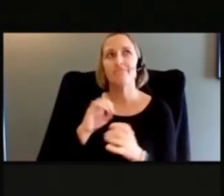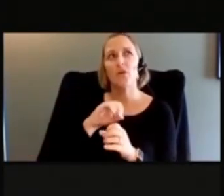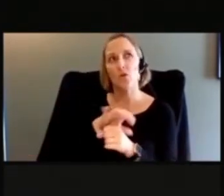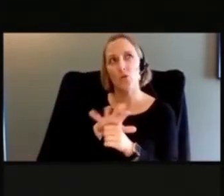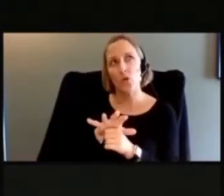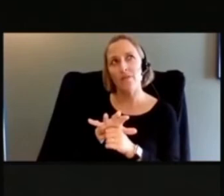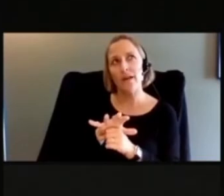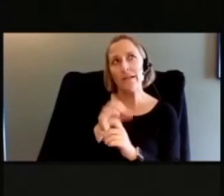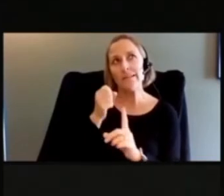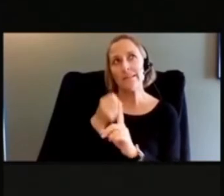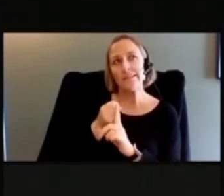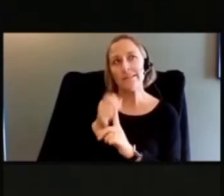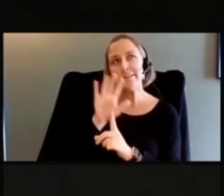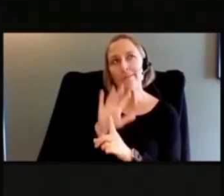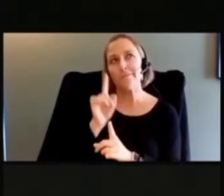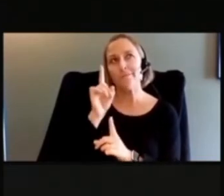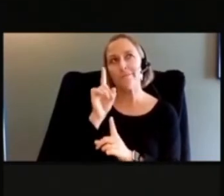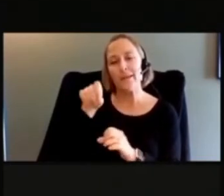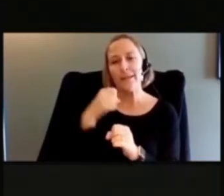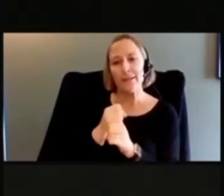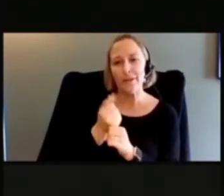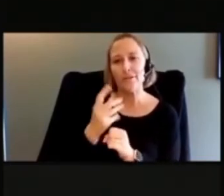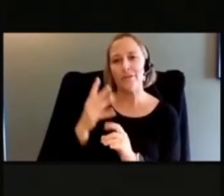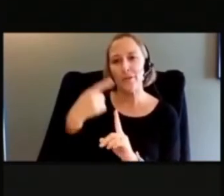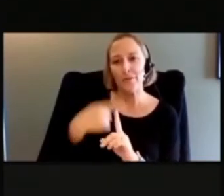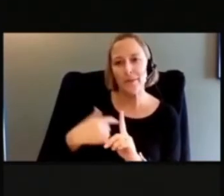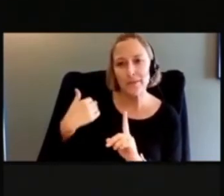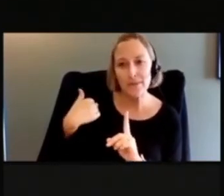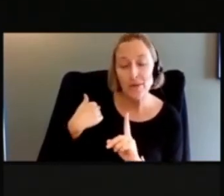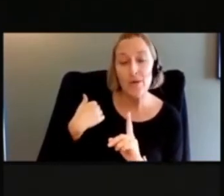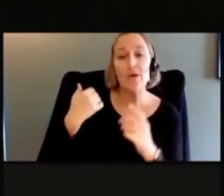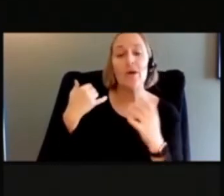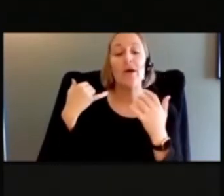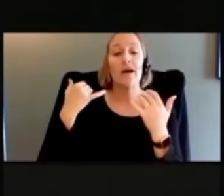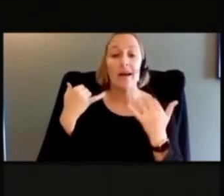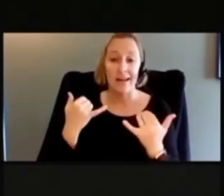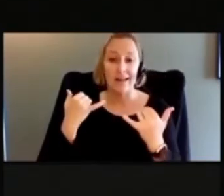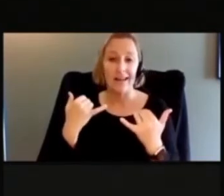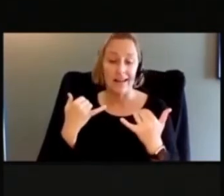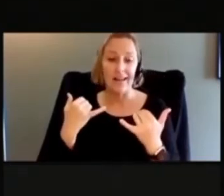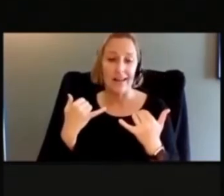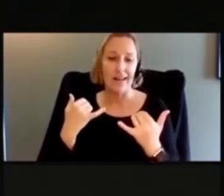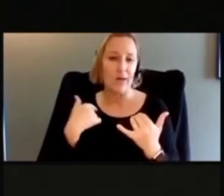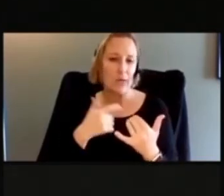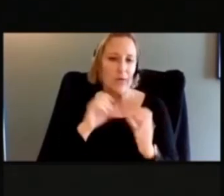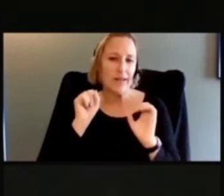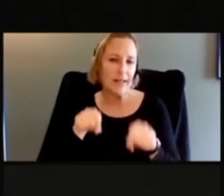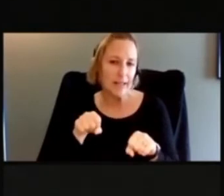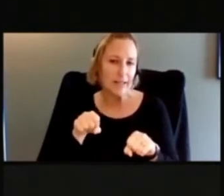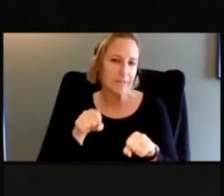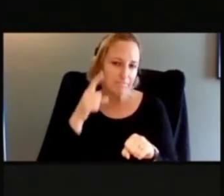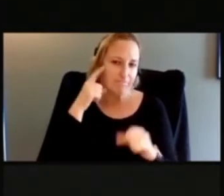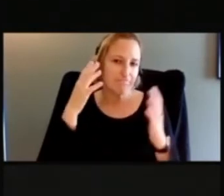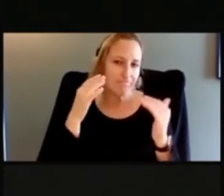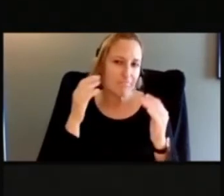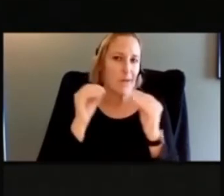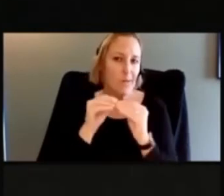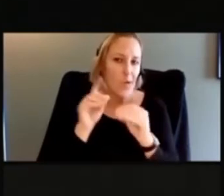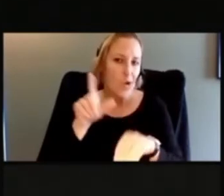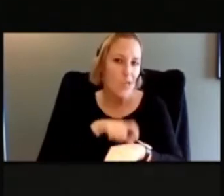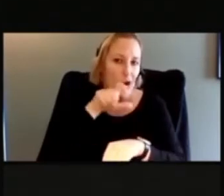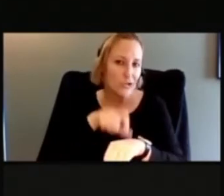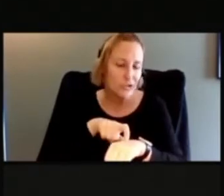since the pandemic, but you can imagine not only the more immediate but the long-term consequences that the pandemic will have